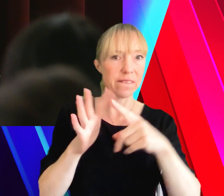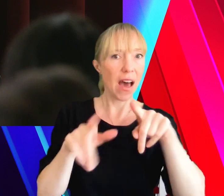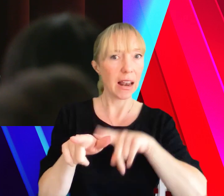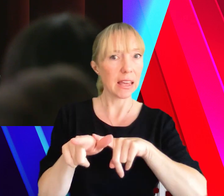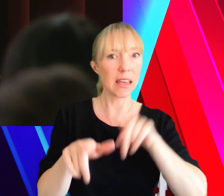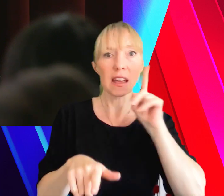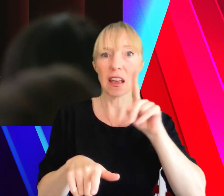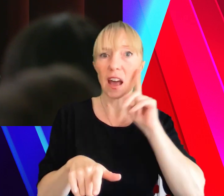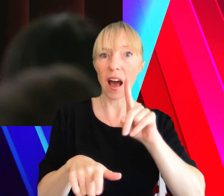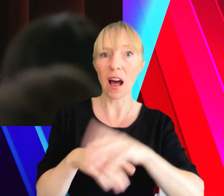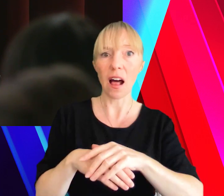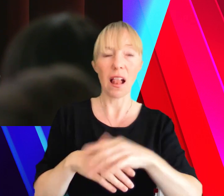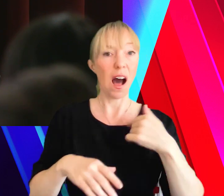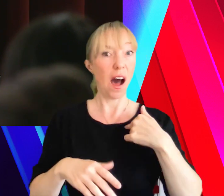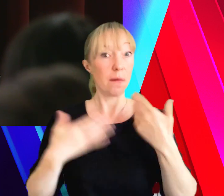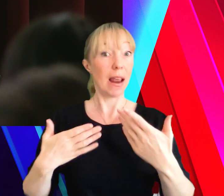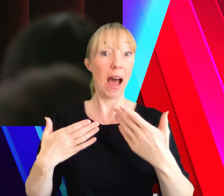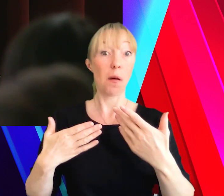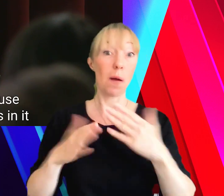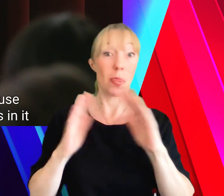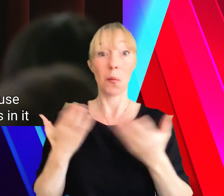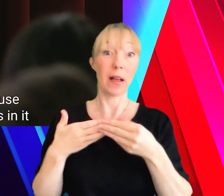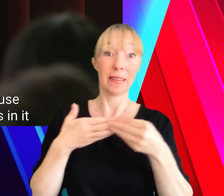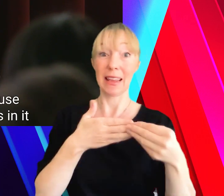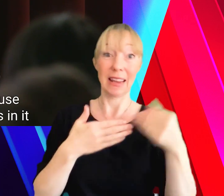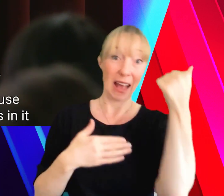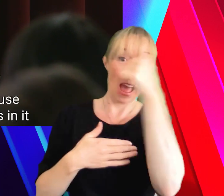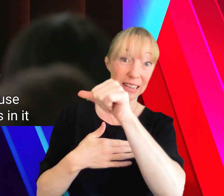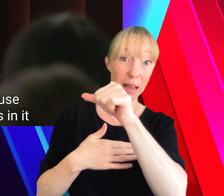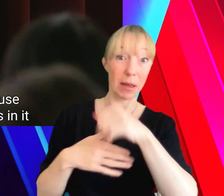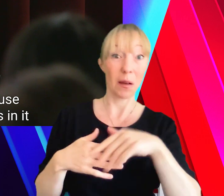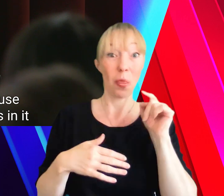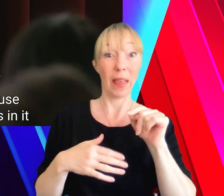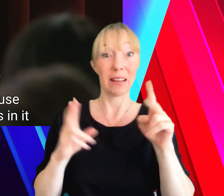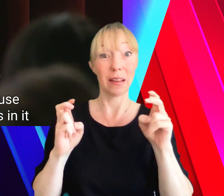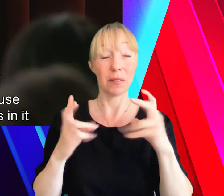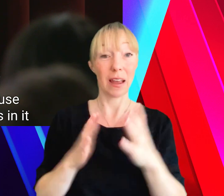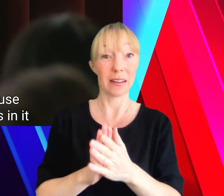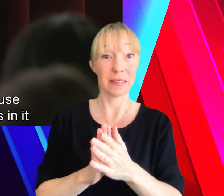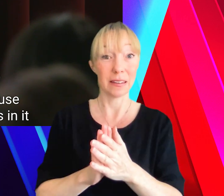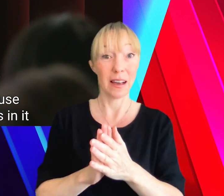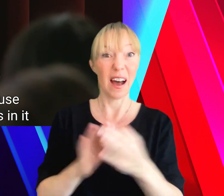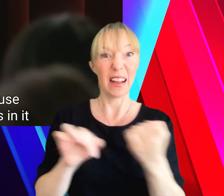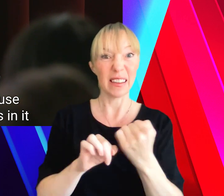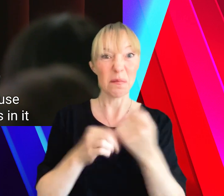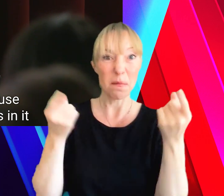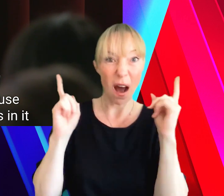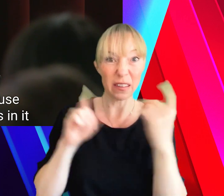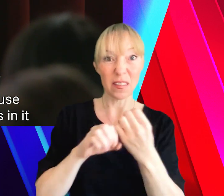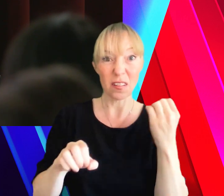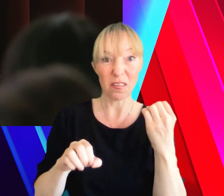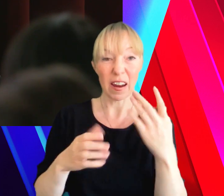film Valley Girl, to the point that even now I'm like the world's leading academic in it, because I forced myself to be and